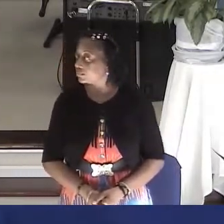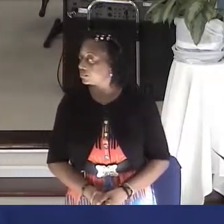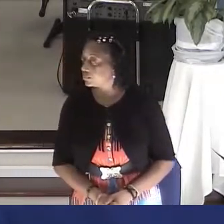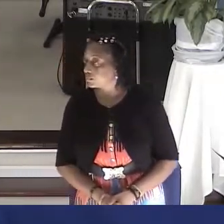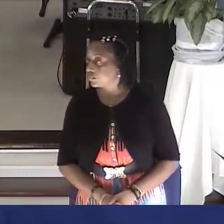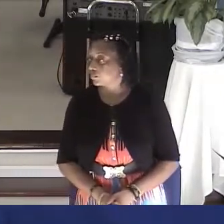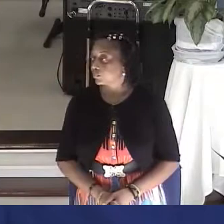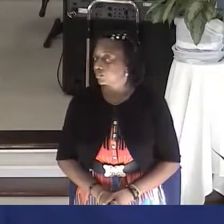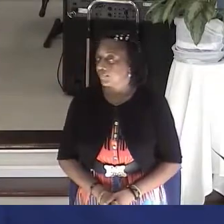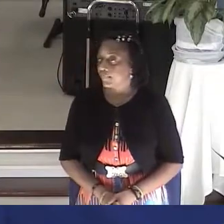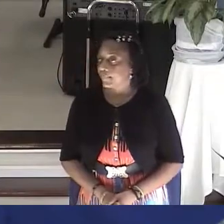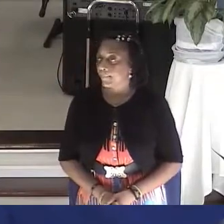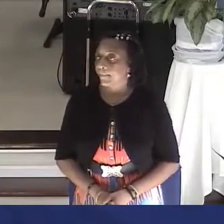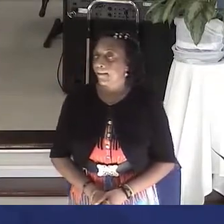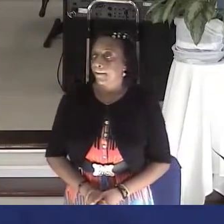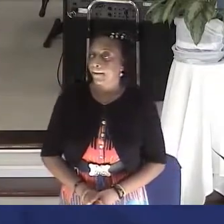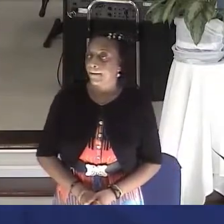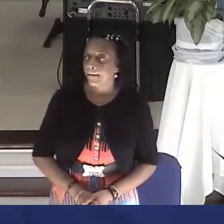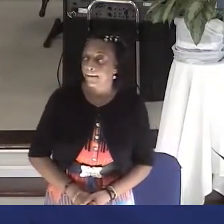place.